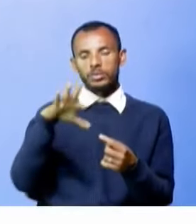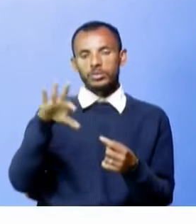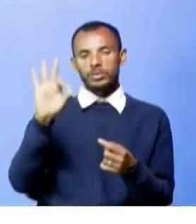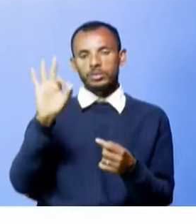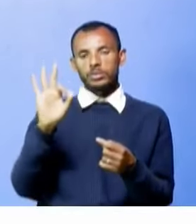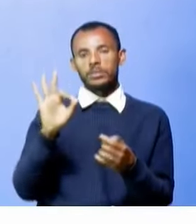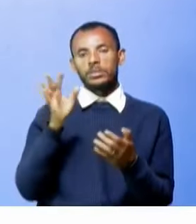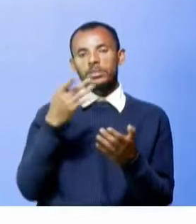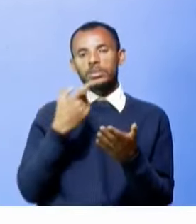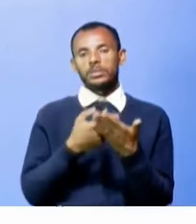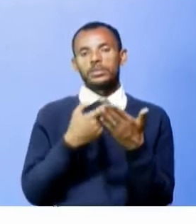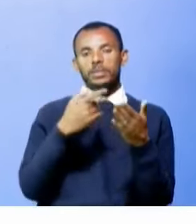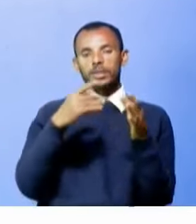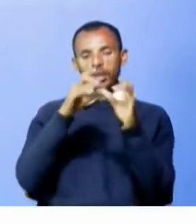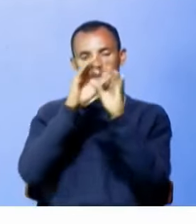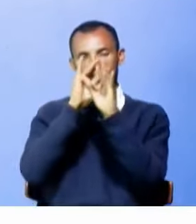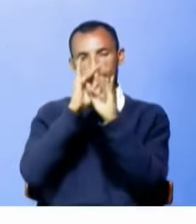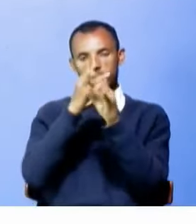in the experiment.